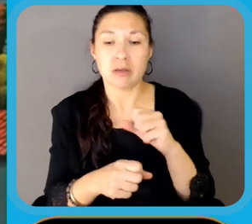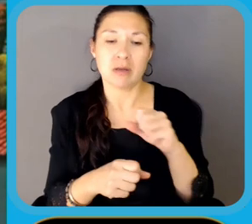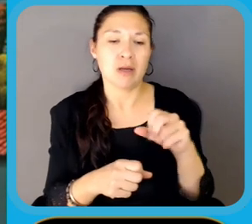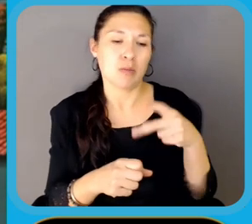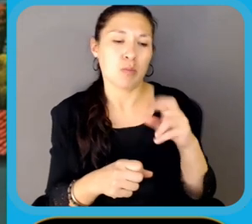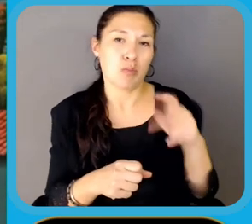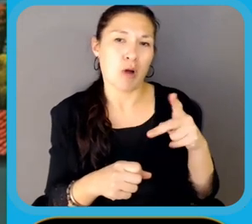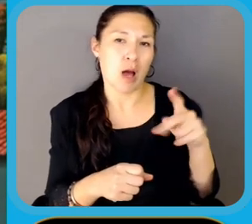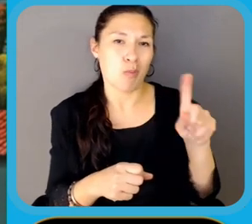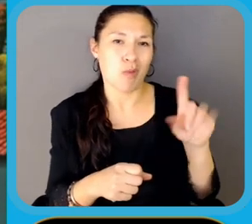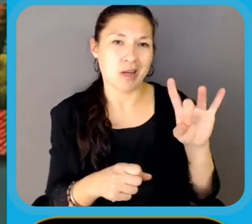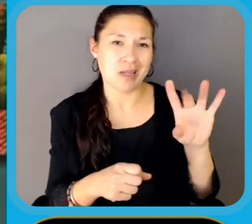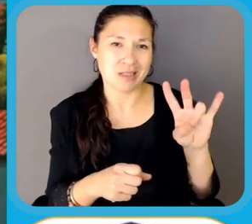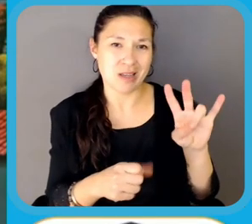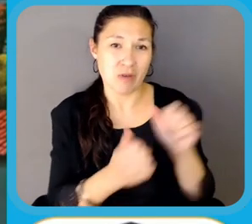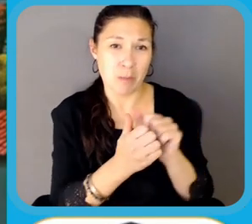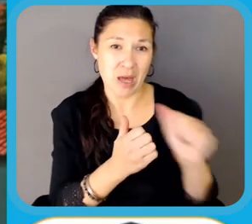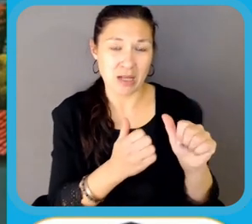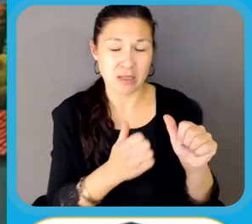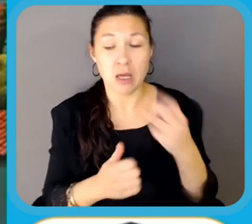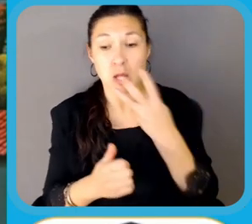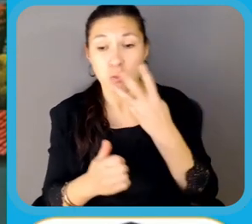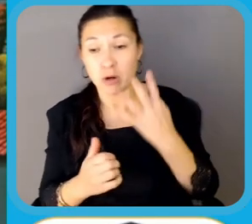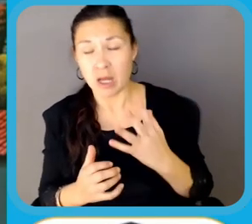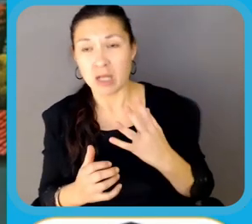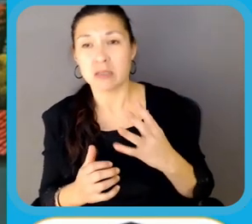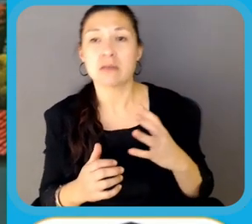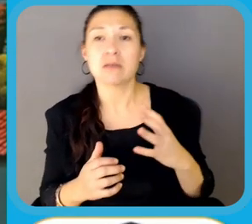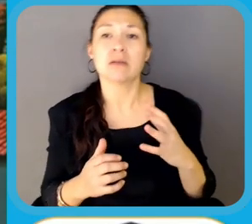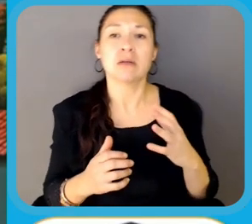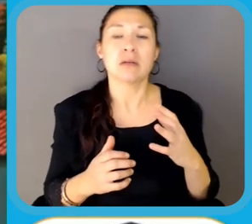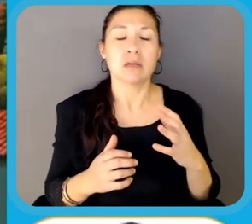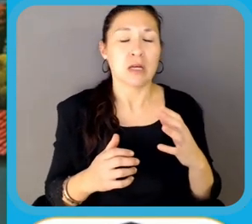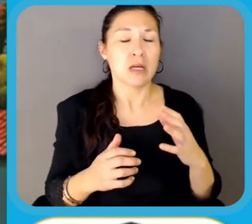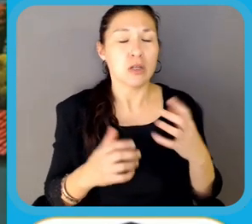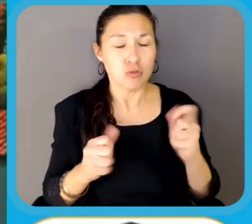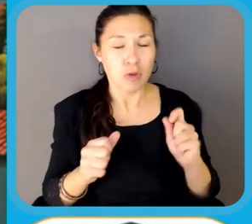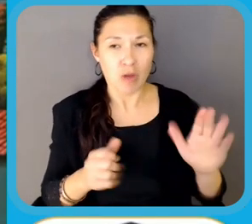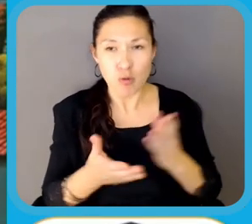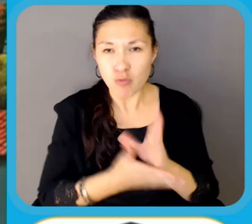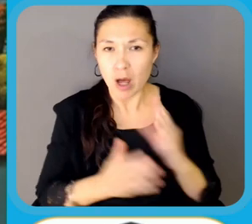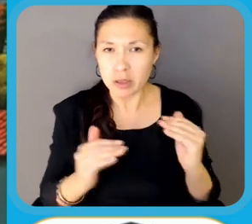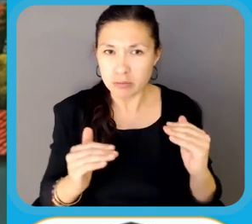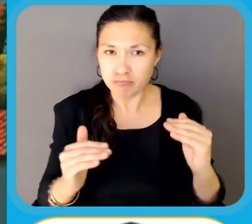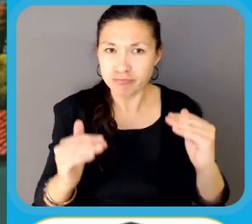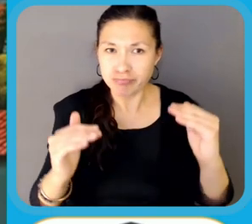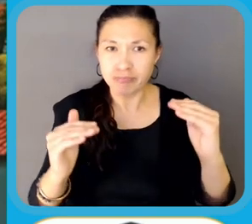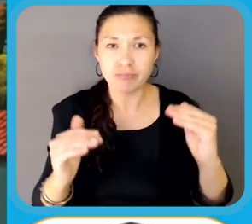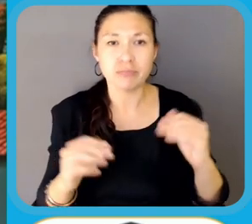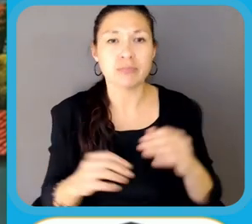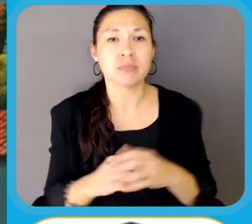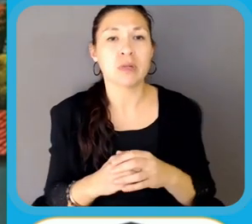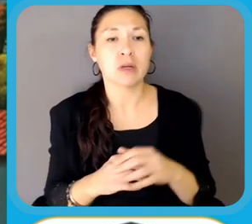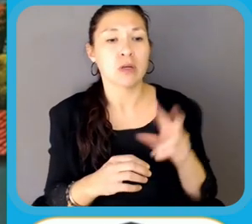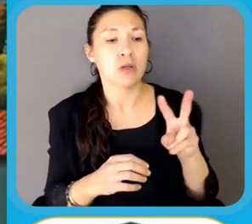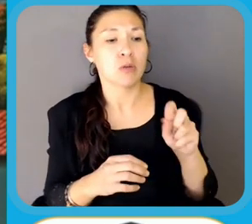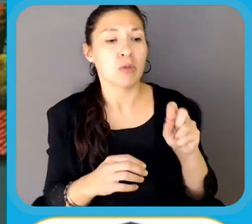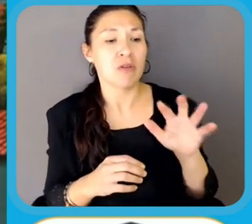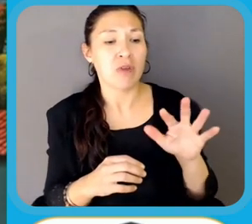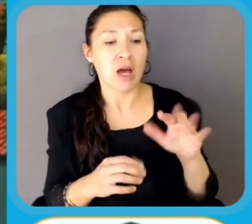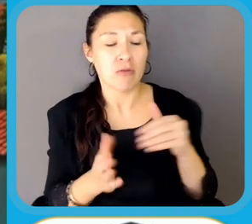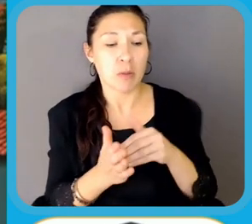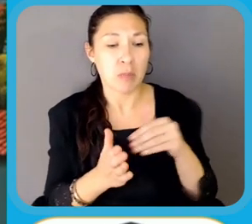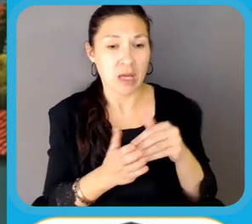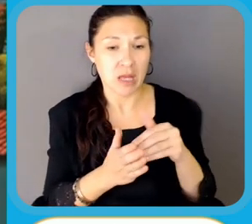their organizations have year by year advanced their rights in California. The 2.5 million undocumented immigrants living in California